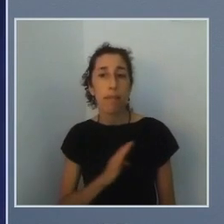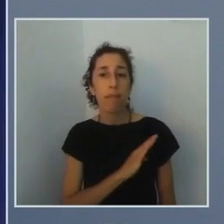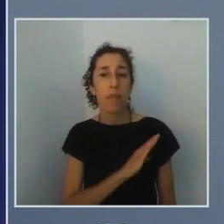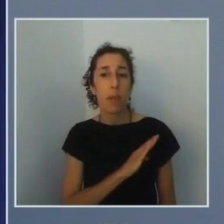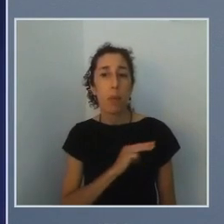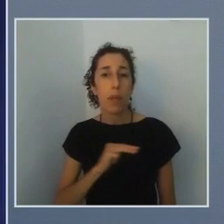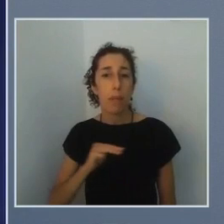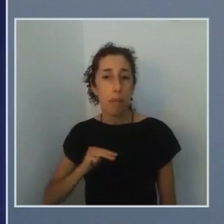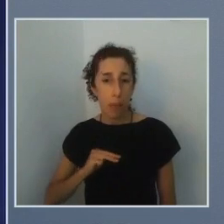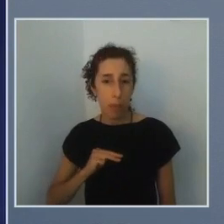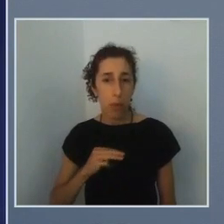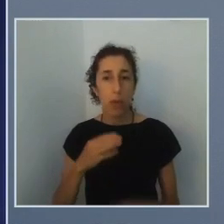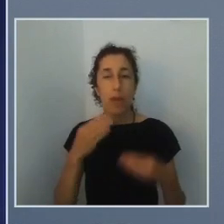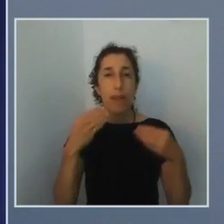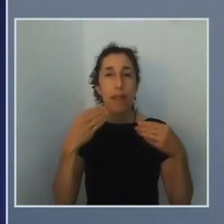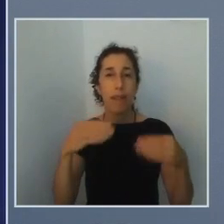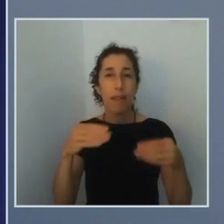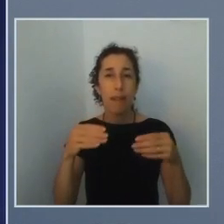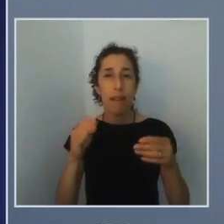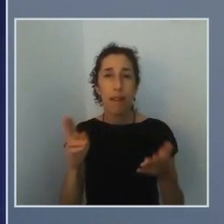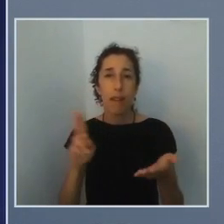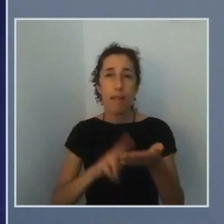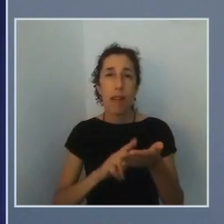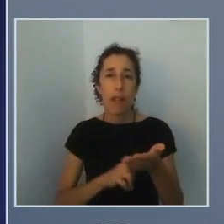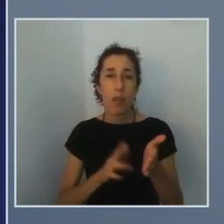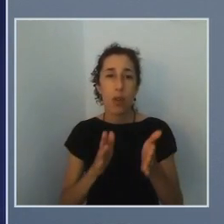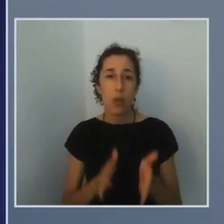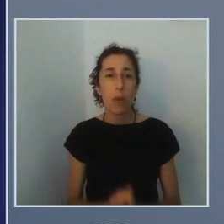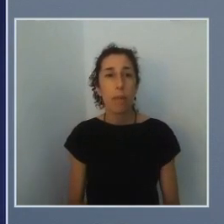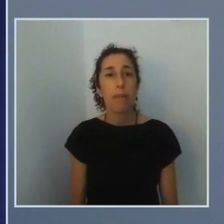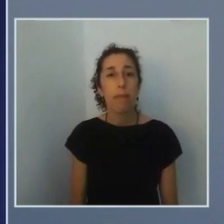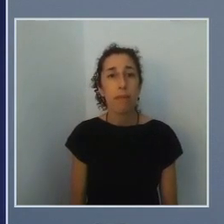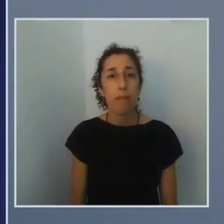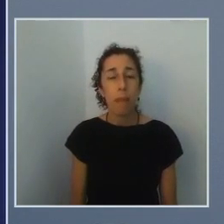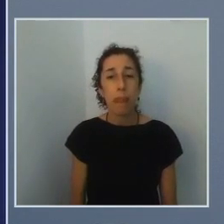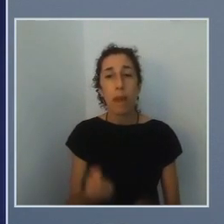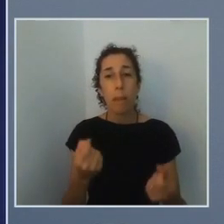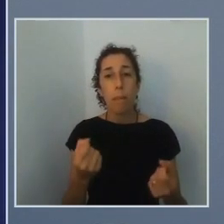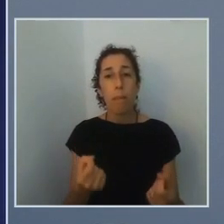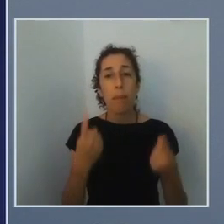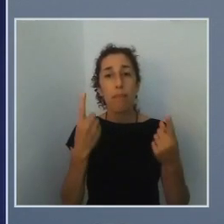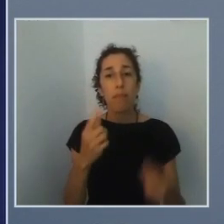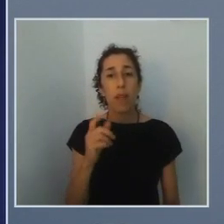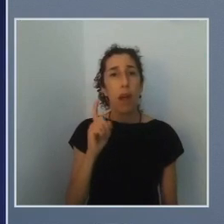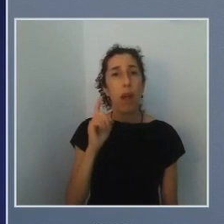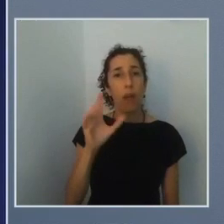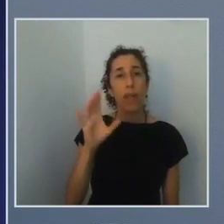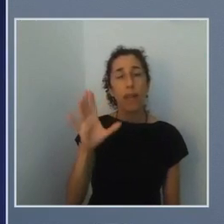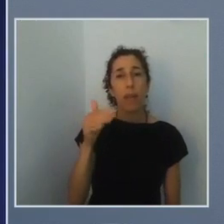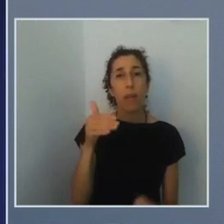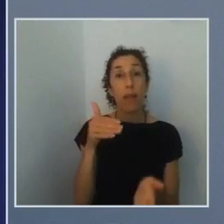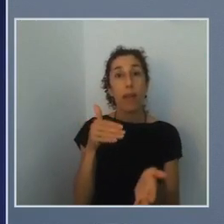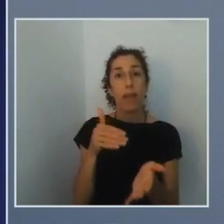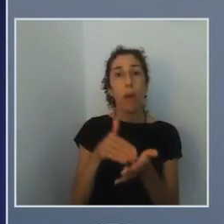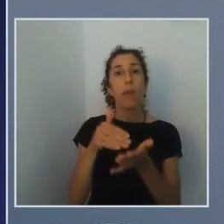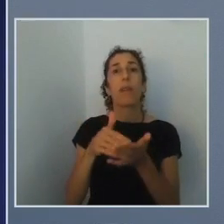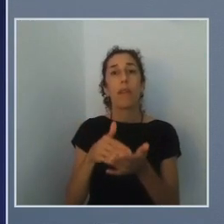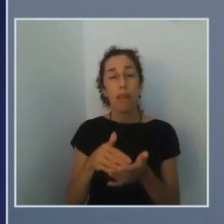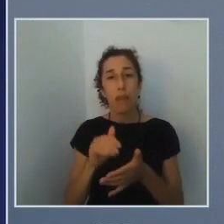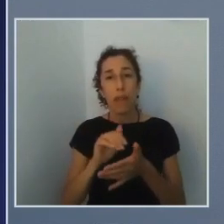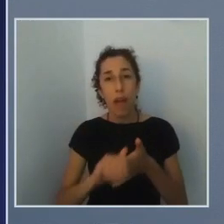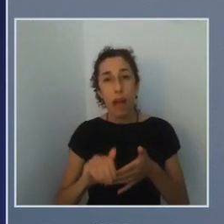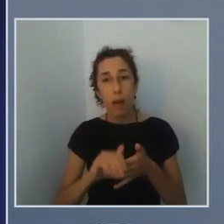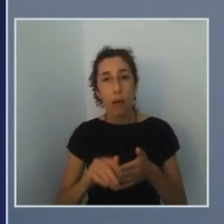Specifically, Mr. LaPierre spent hundreds of thousands of dollars of the NRA's charitable assets for personal private plane